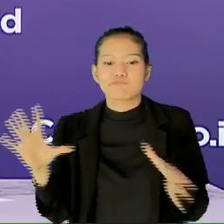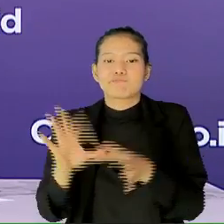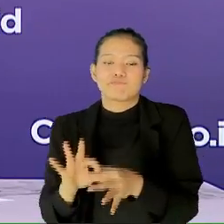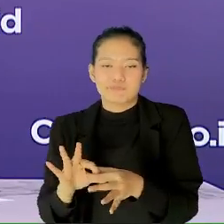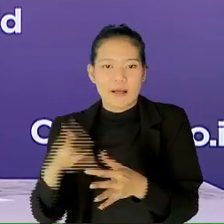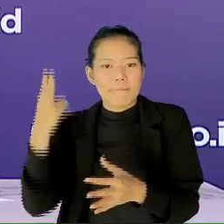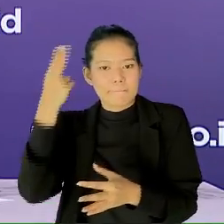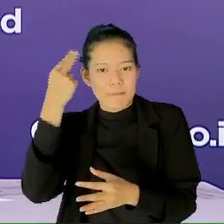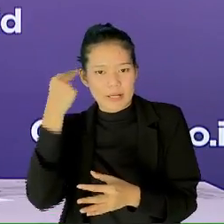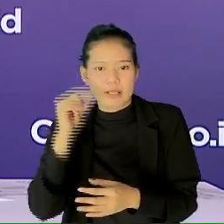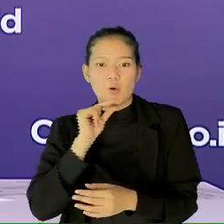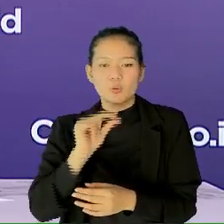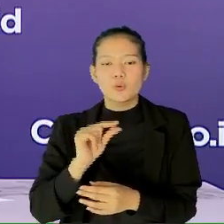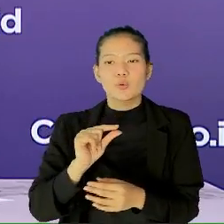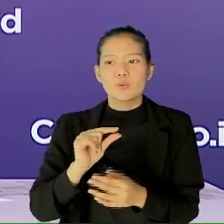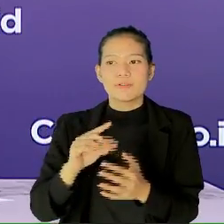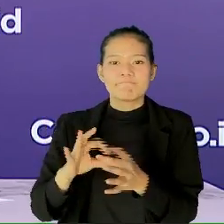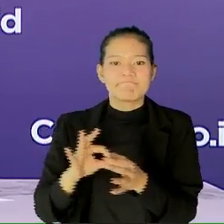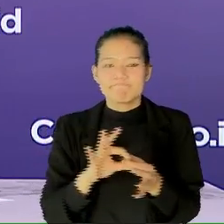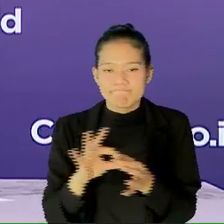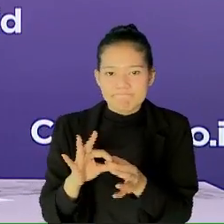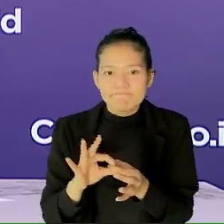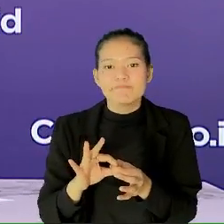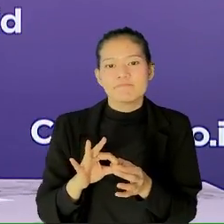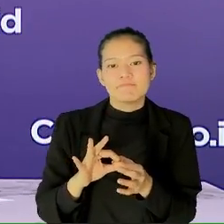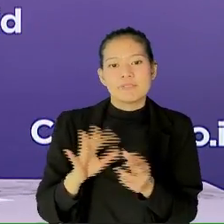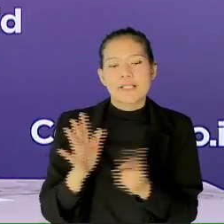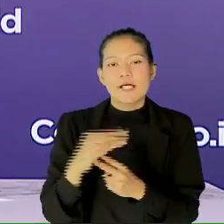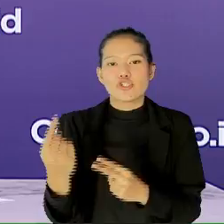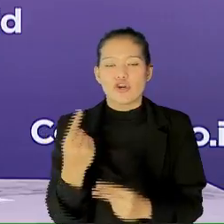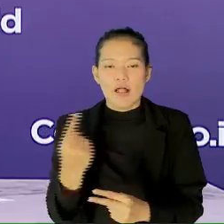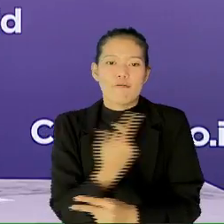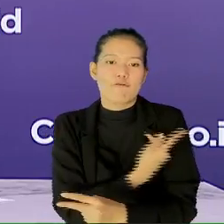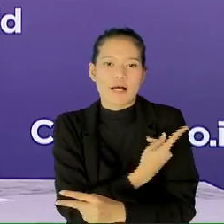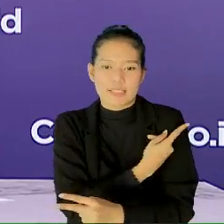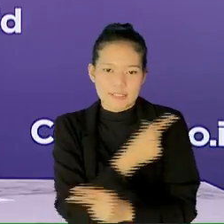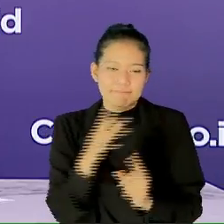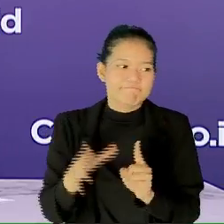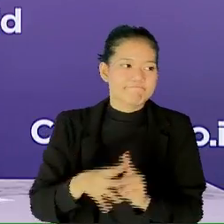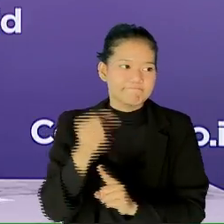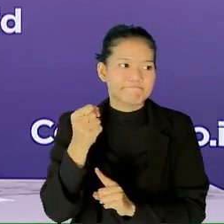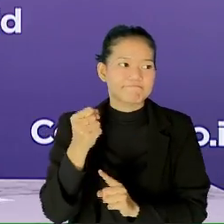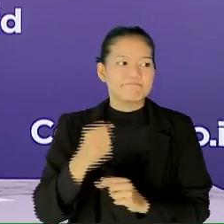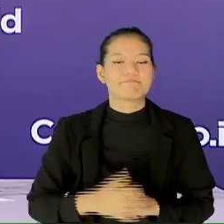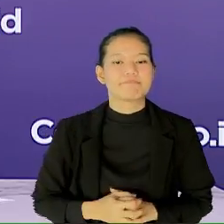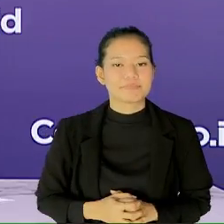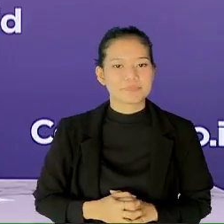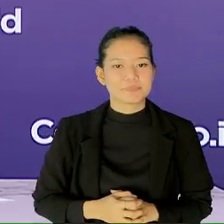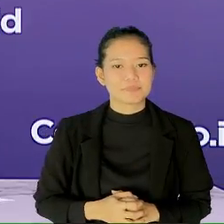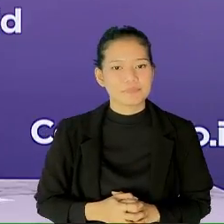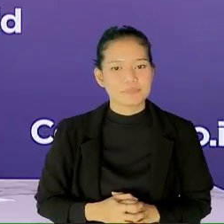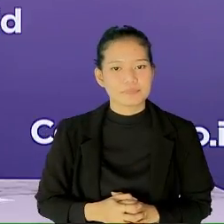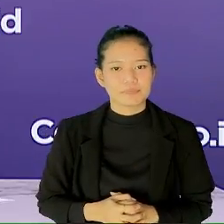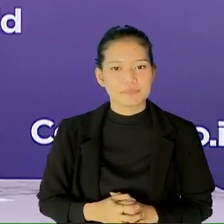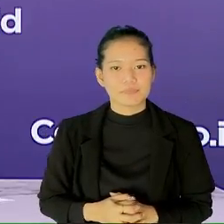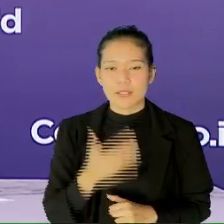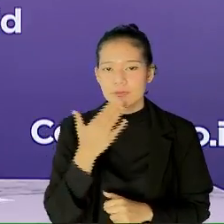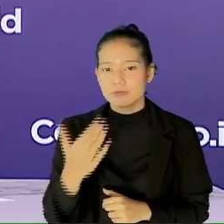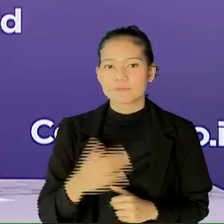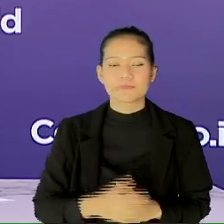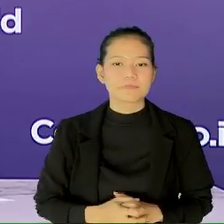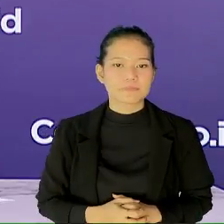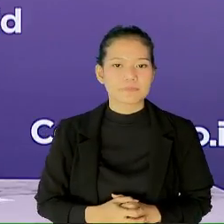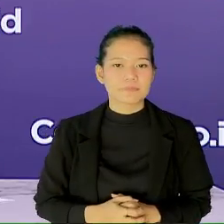effort in accelerating national vaccination for optimal national COVID-19 control. Thank